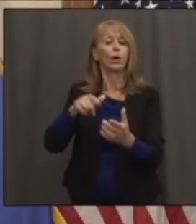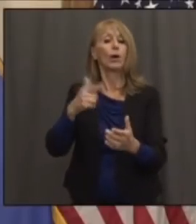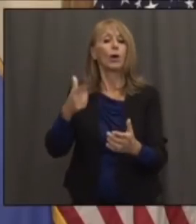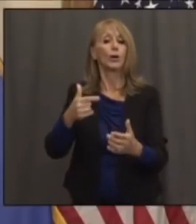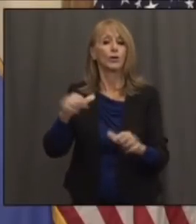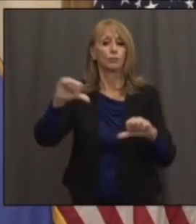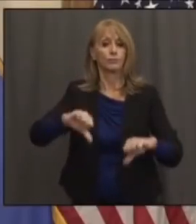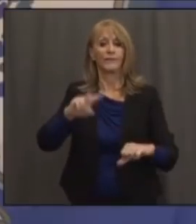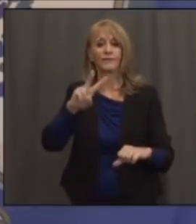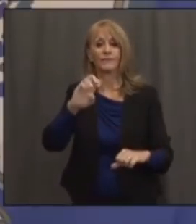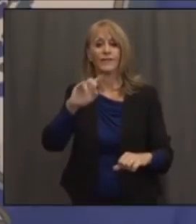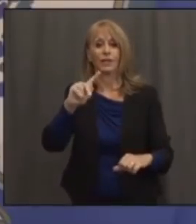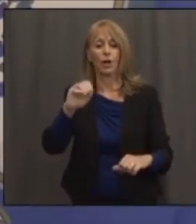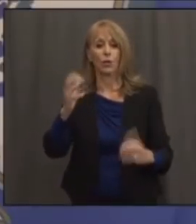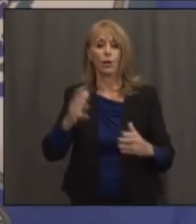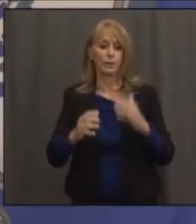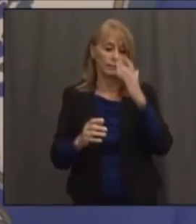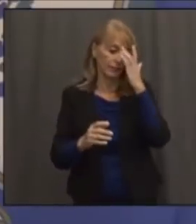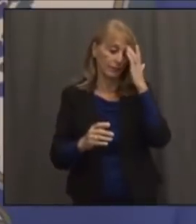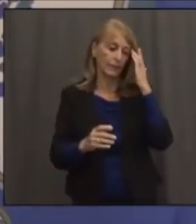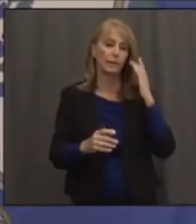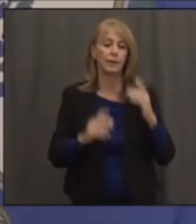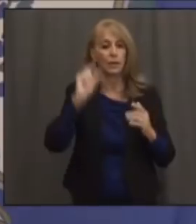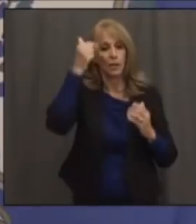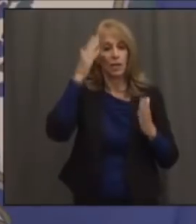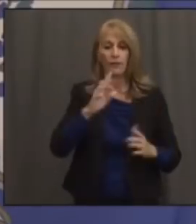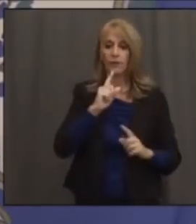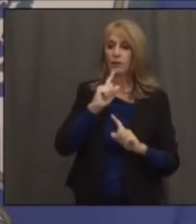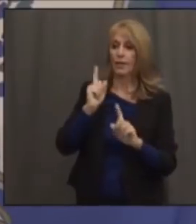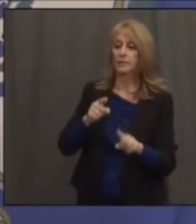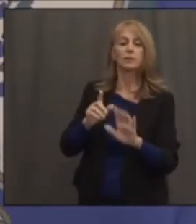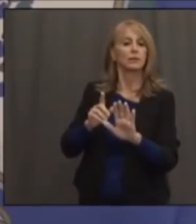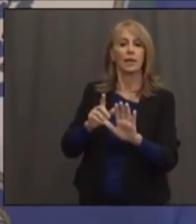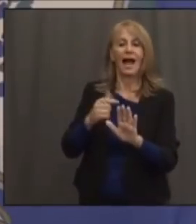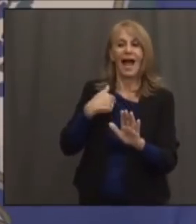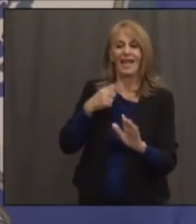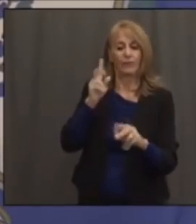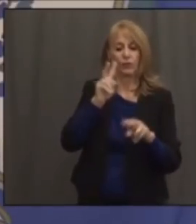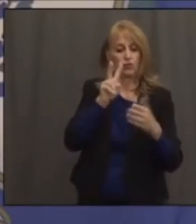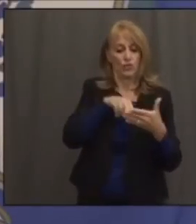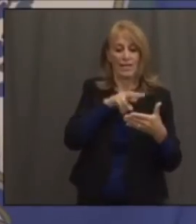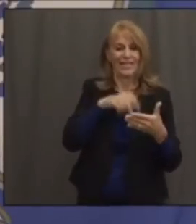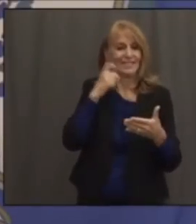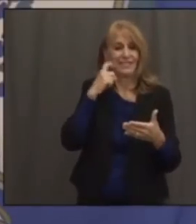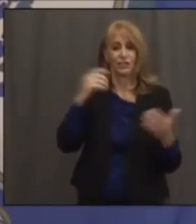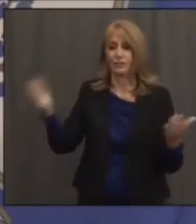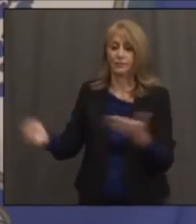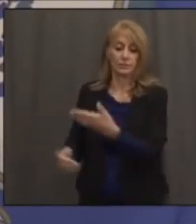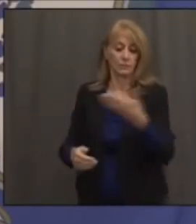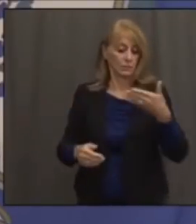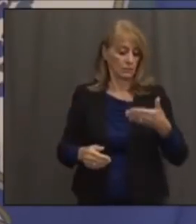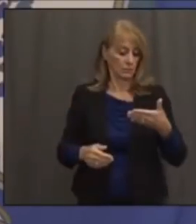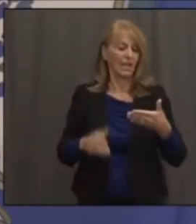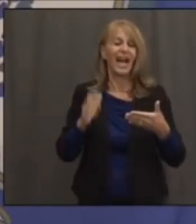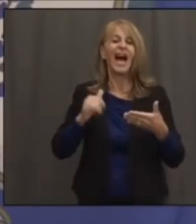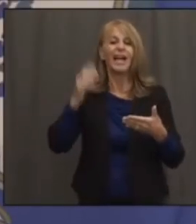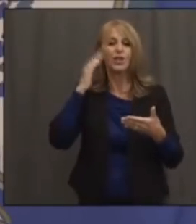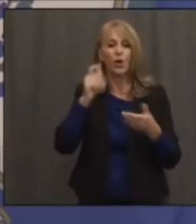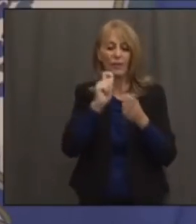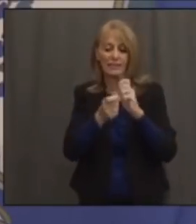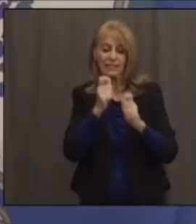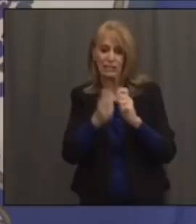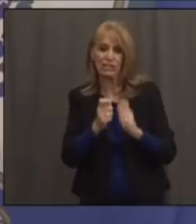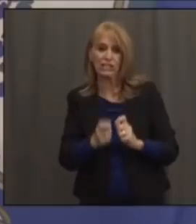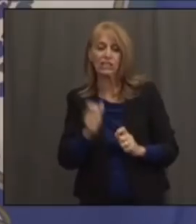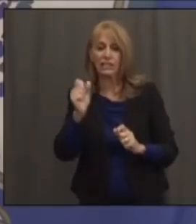veto it? Well, let me take a look at it first, John. I think it just came through. I think they did narrow the scope a little bit, as you